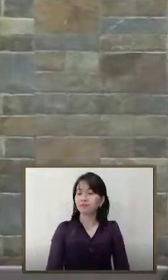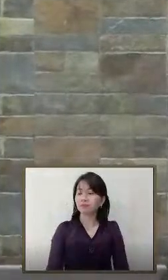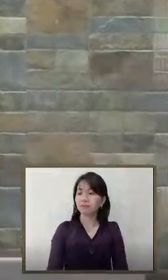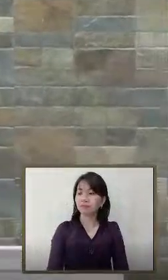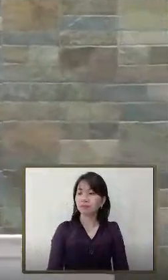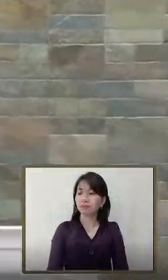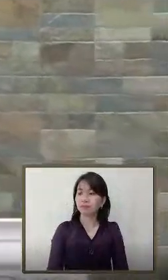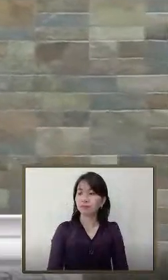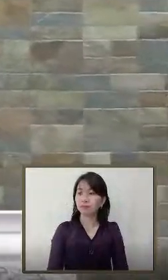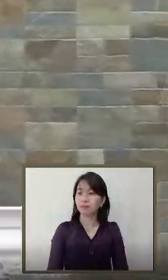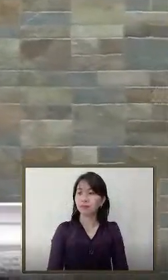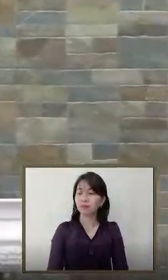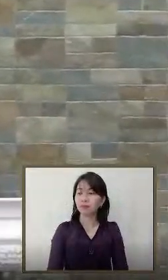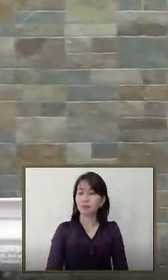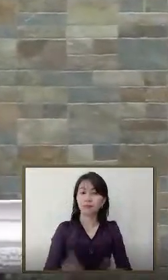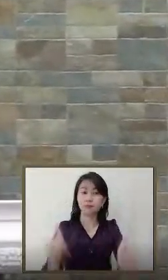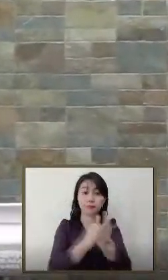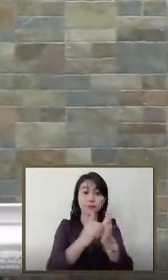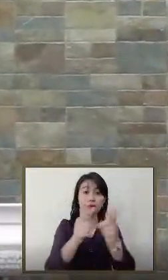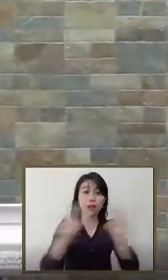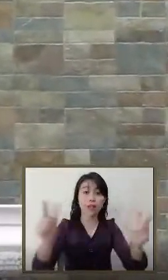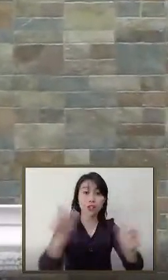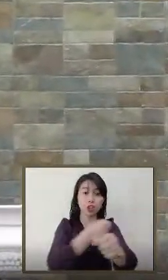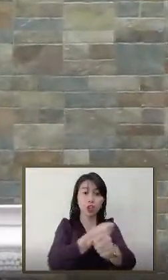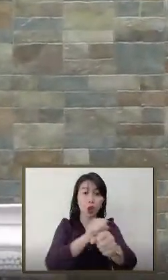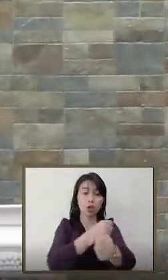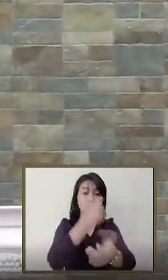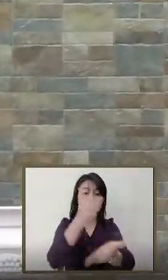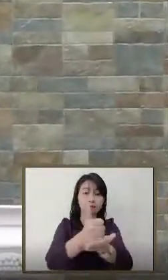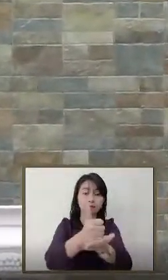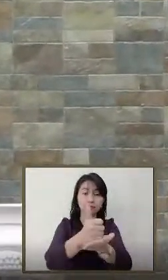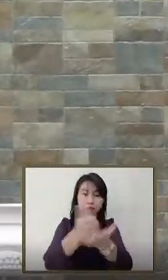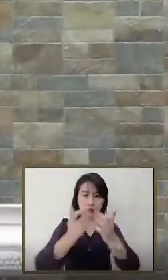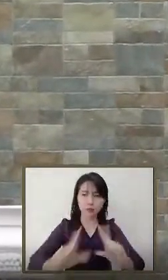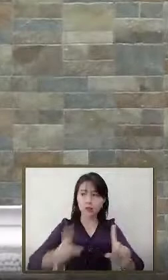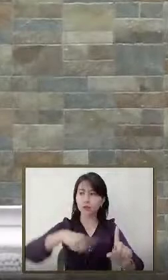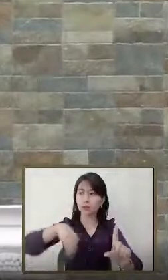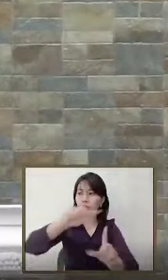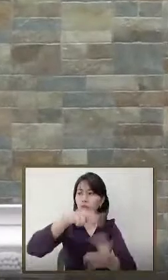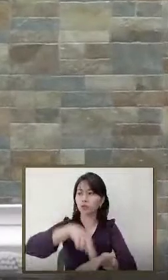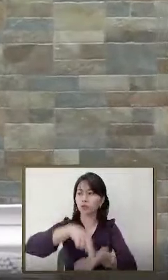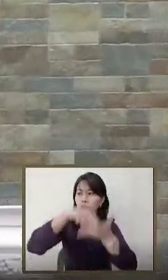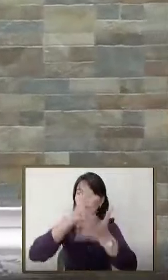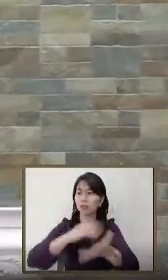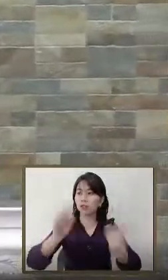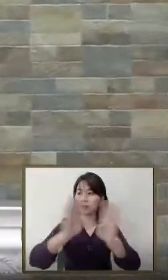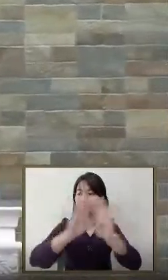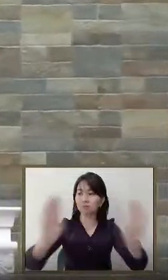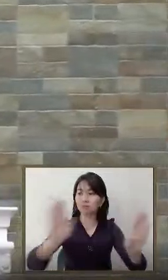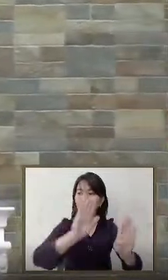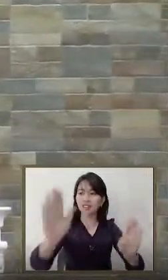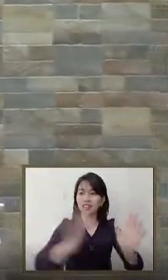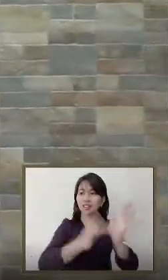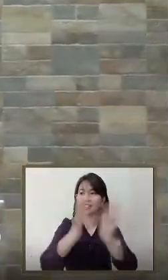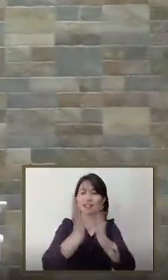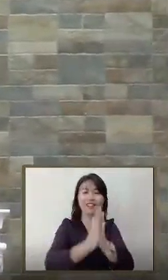voice. Wow, that's good. Good song. Amen. All right, shall we all stand, please, and turn your